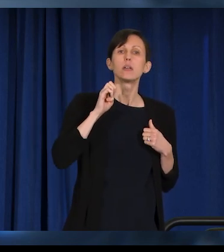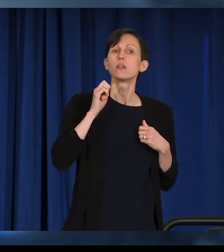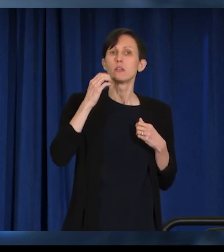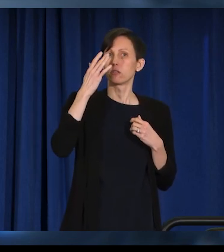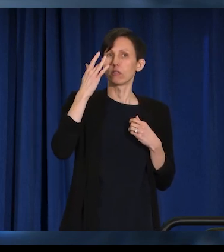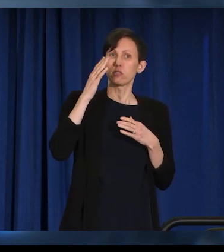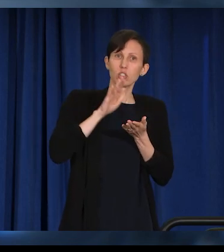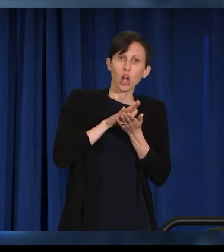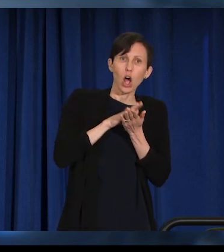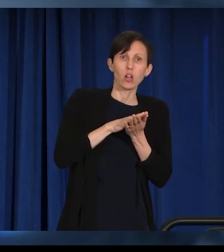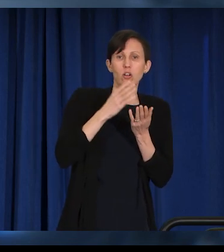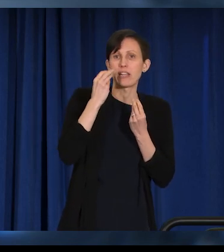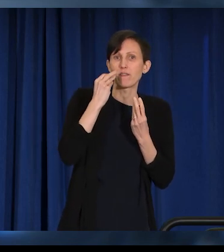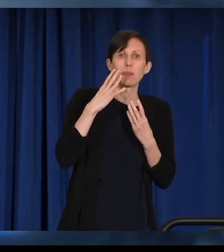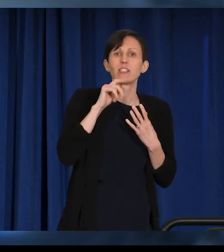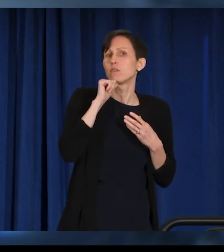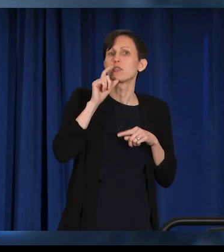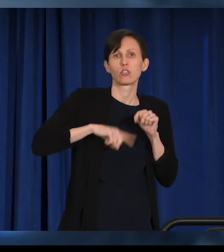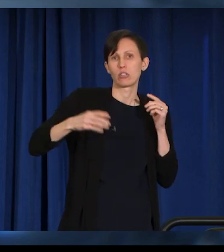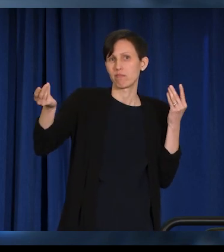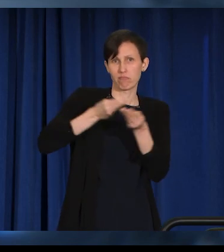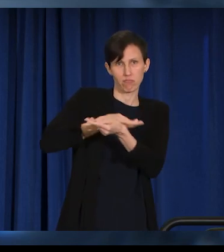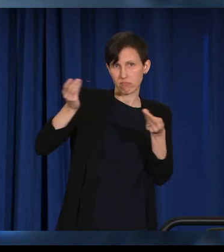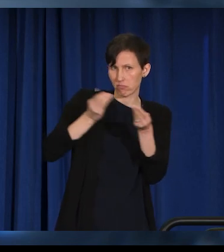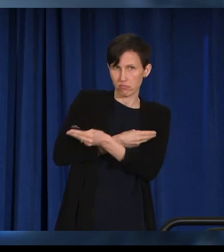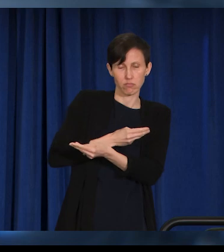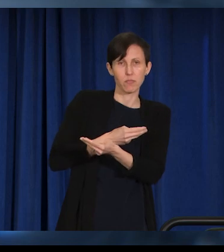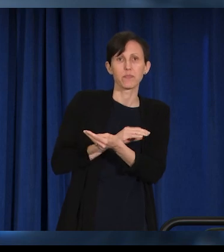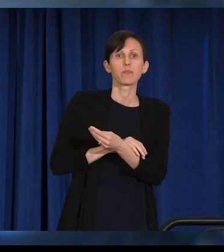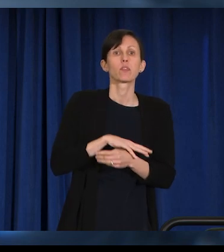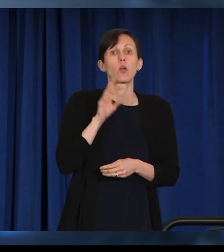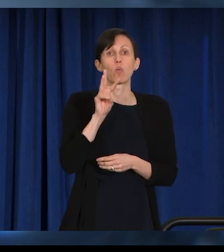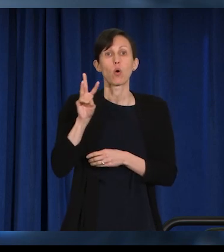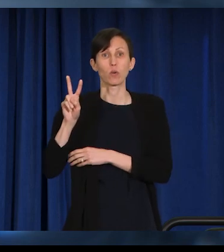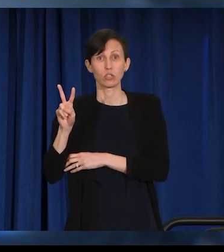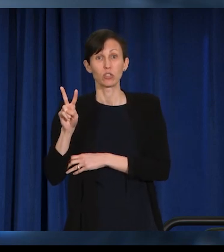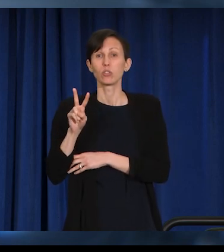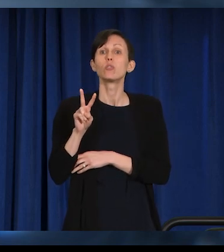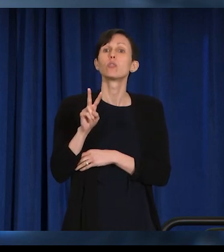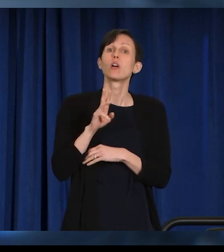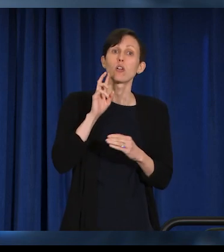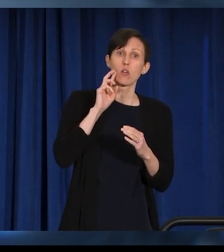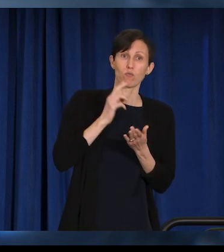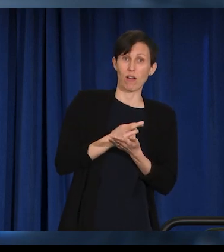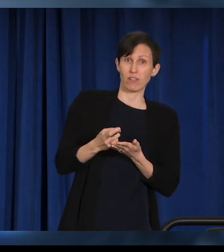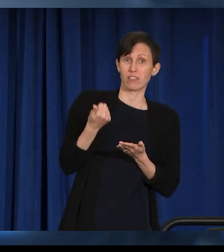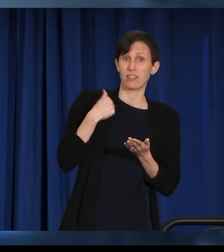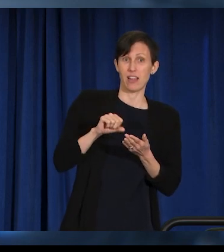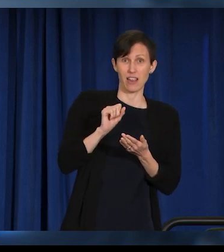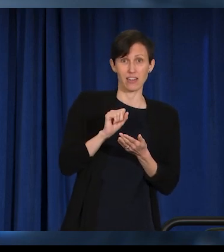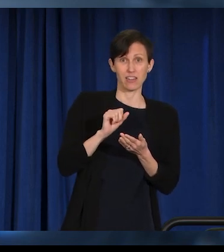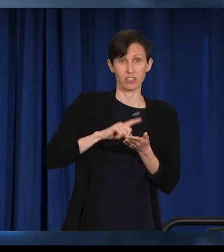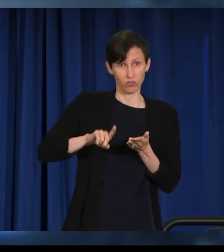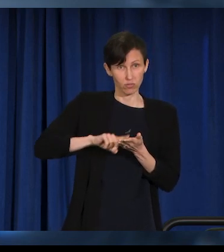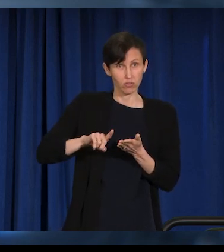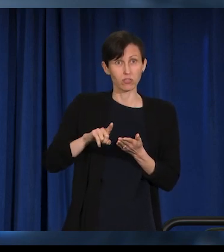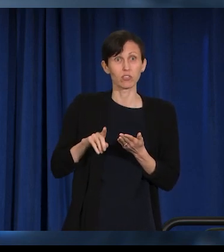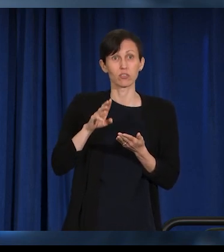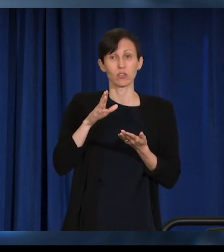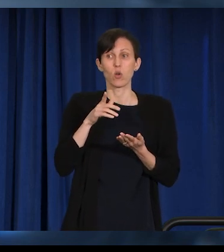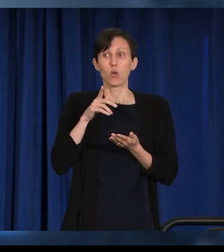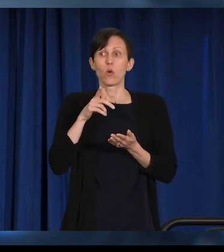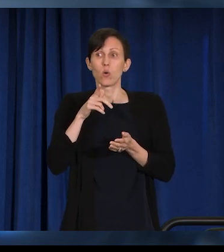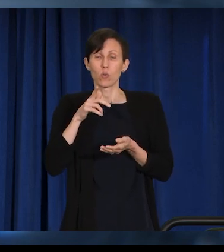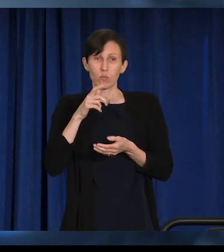world. In addition, during World War II, referencing any work by Jewish scholars was extremely dangerous. So even